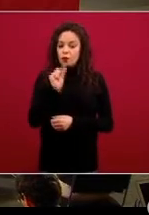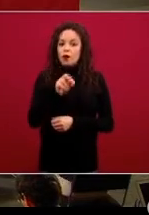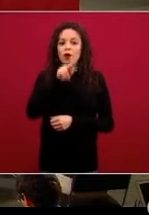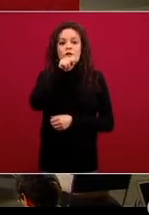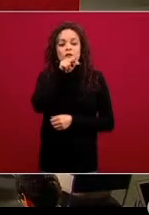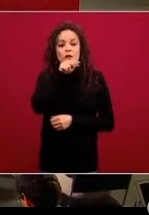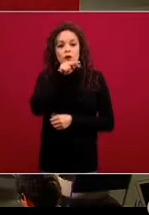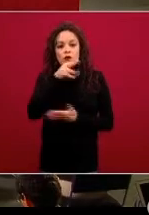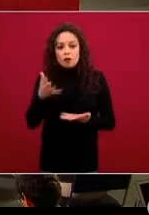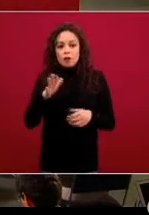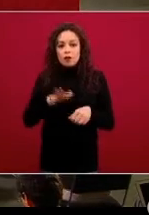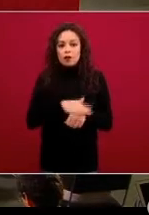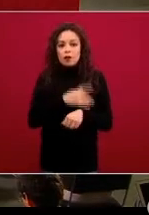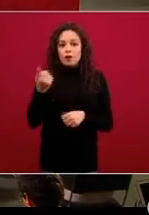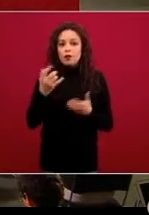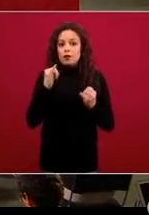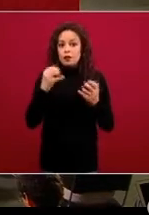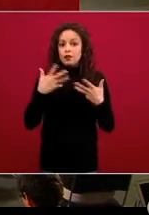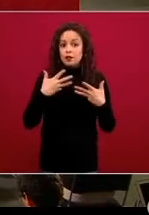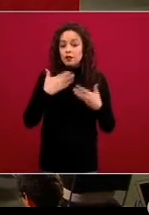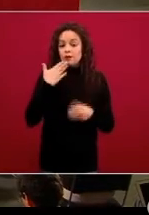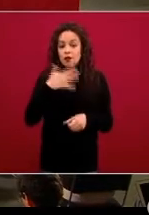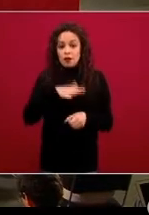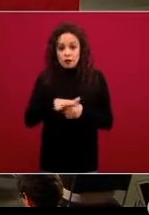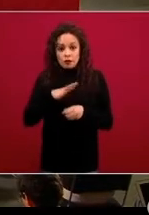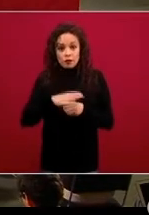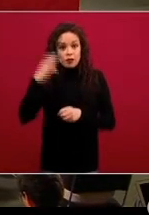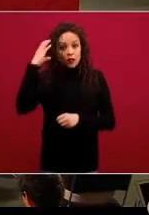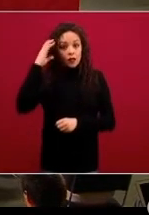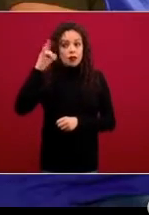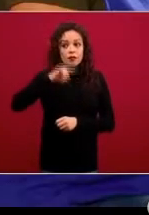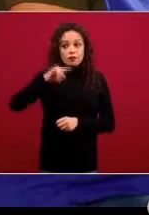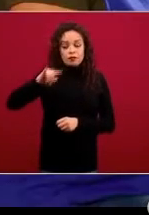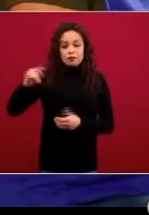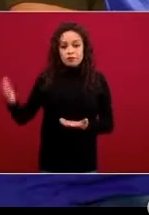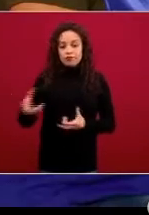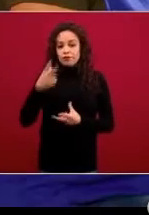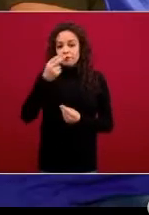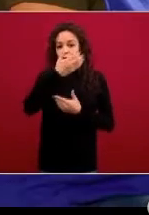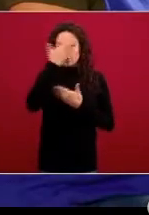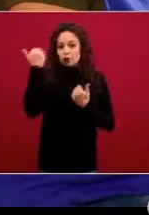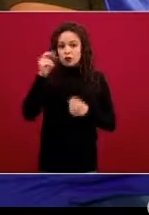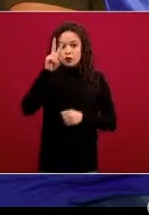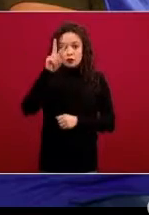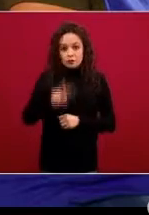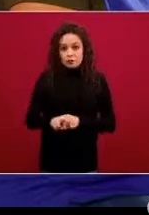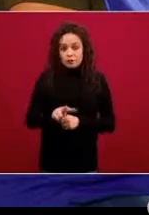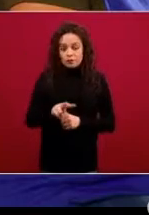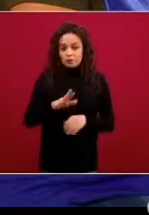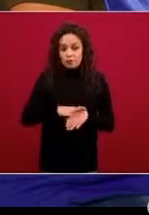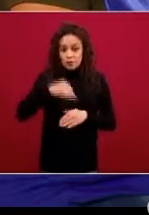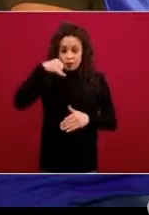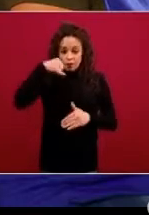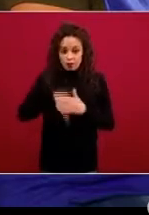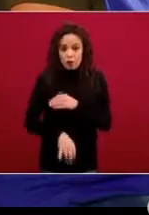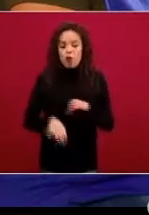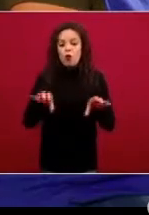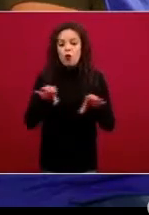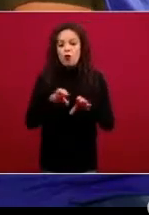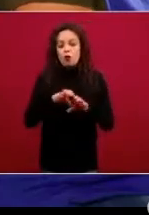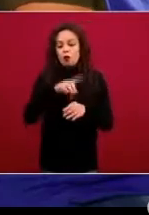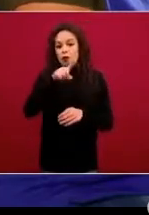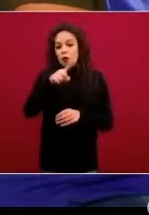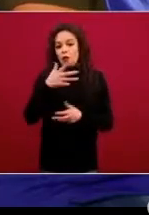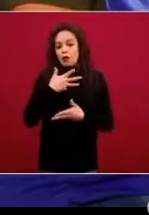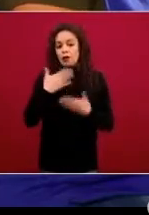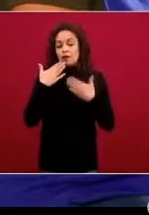City, how is availability in Tijuana? What is availability for hospital beds in the northern part